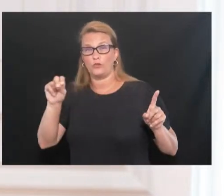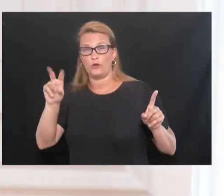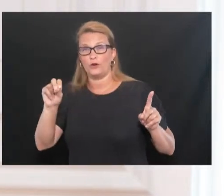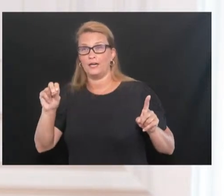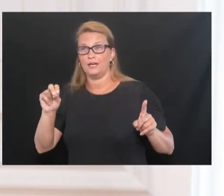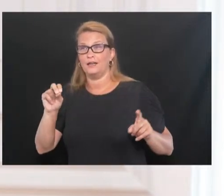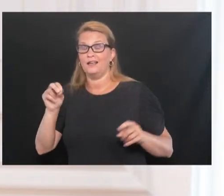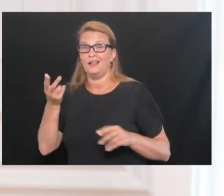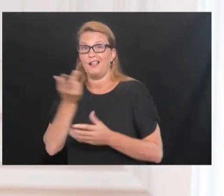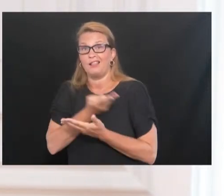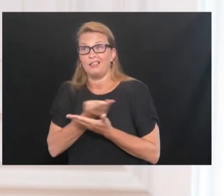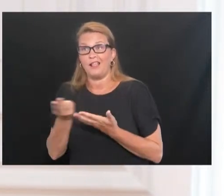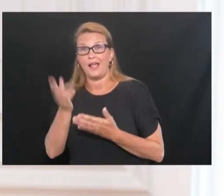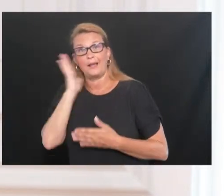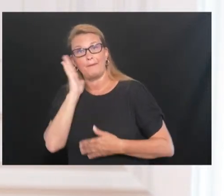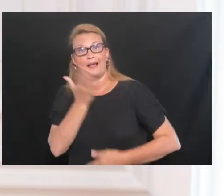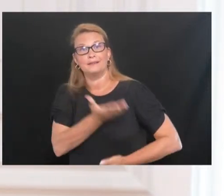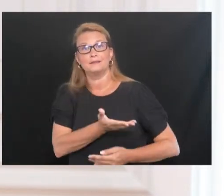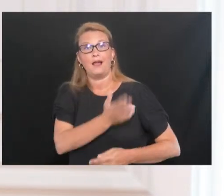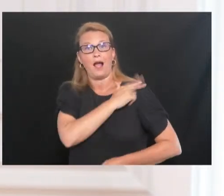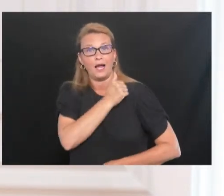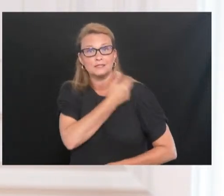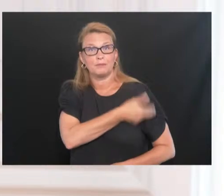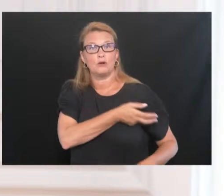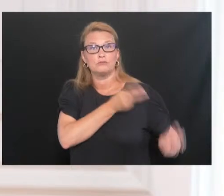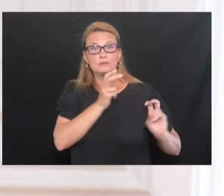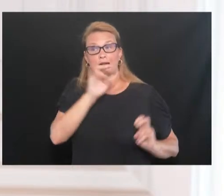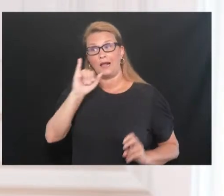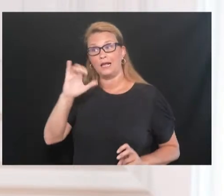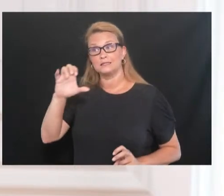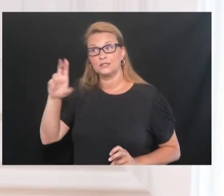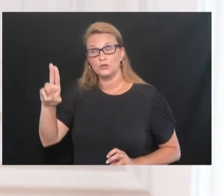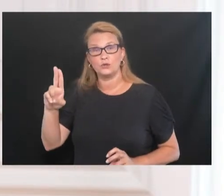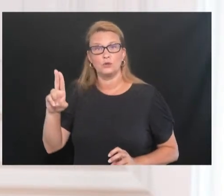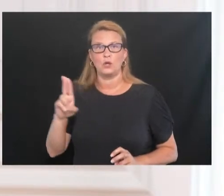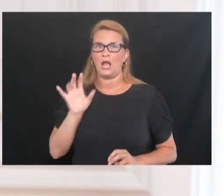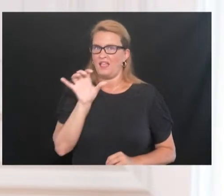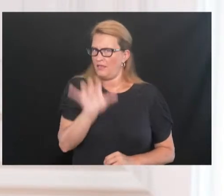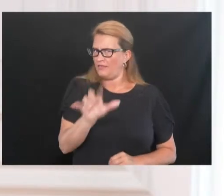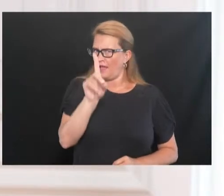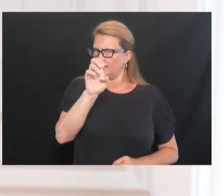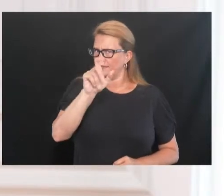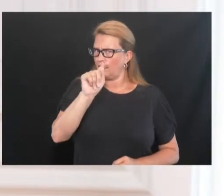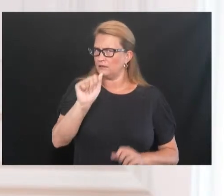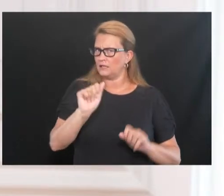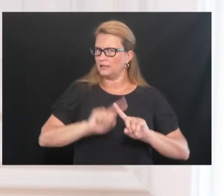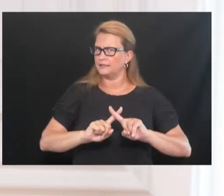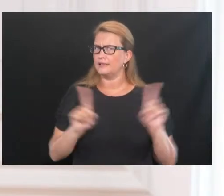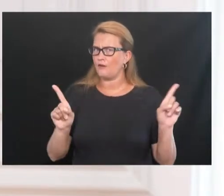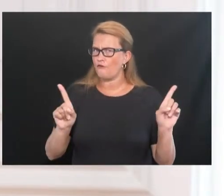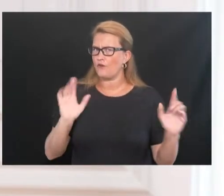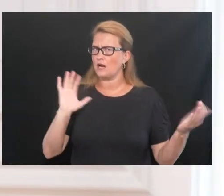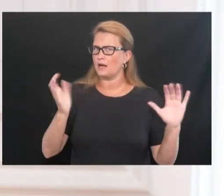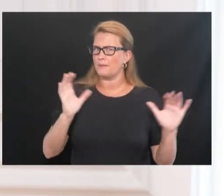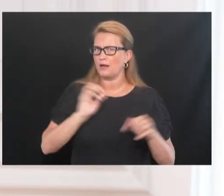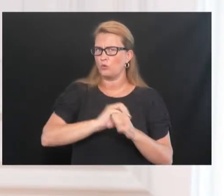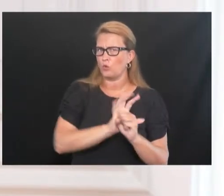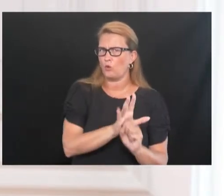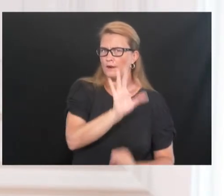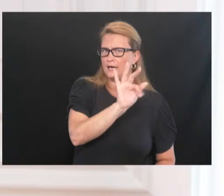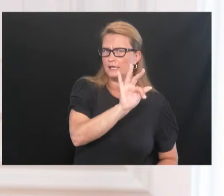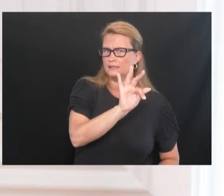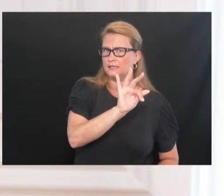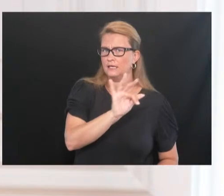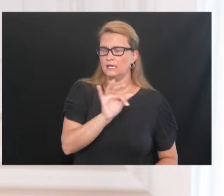hospital beds and in ICU beds in these hospitals. This Delta variant is different. It infects much more